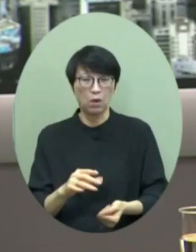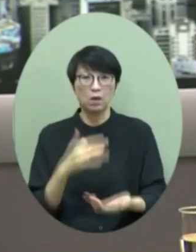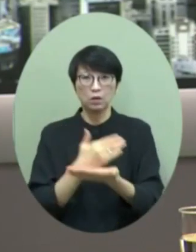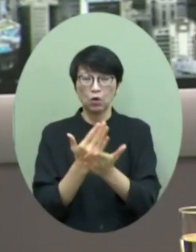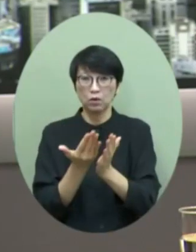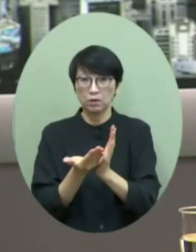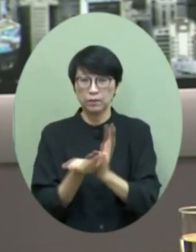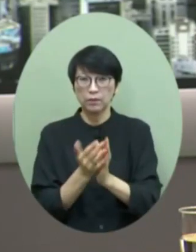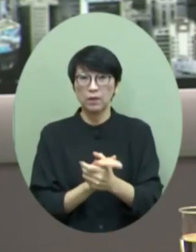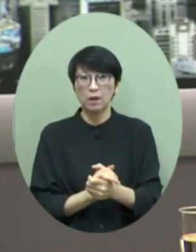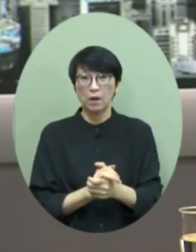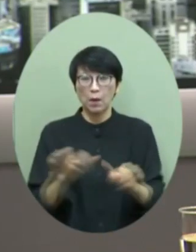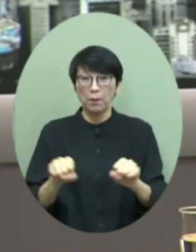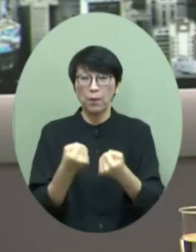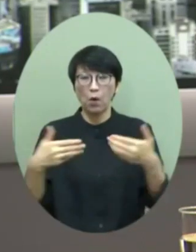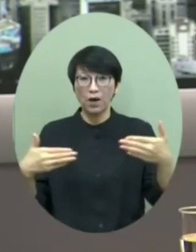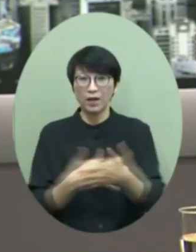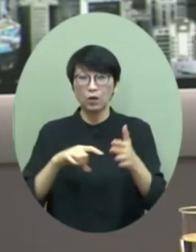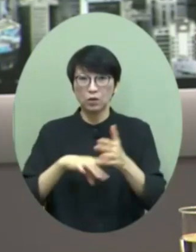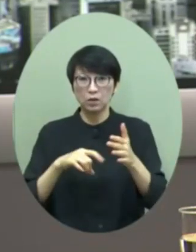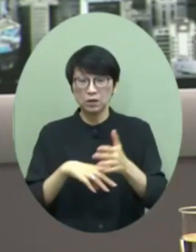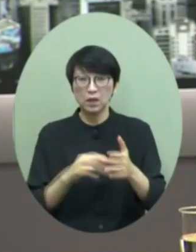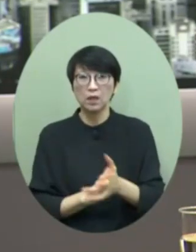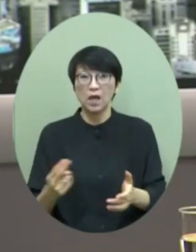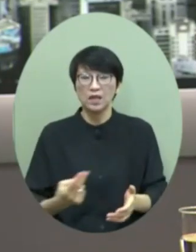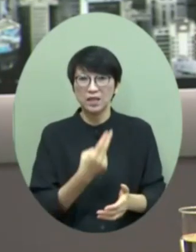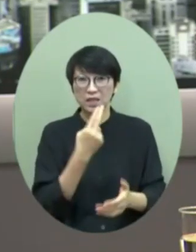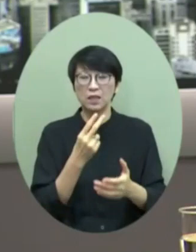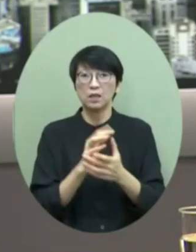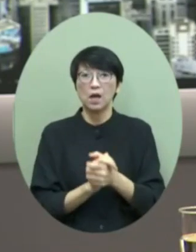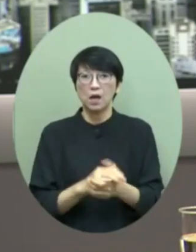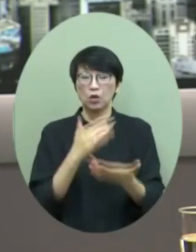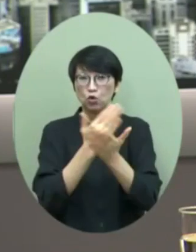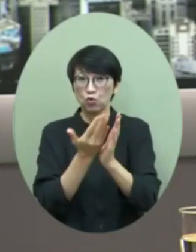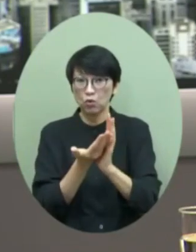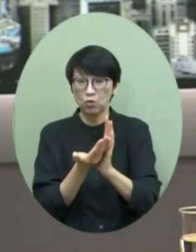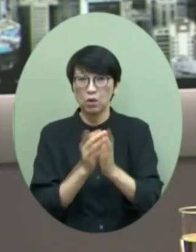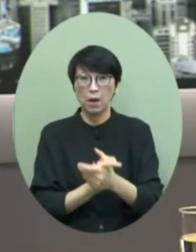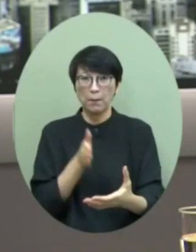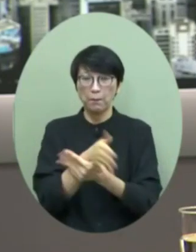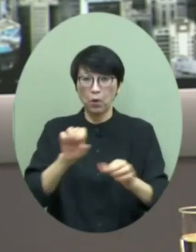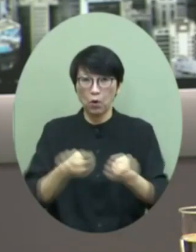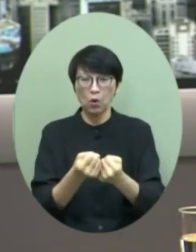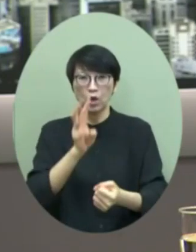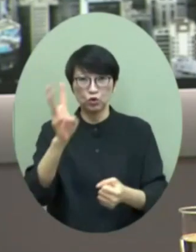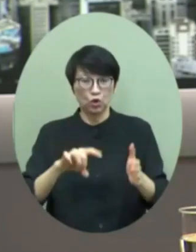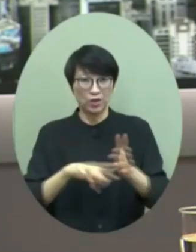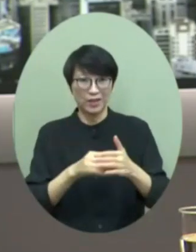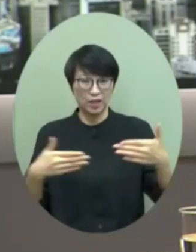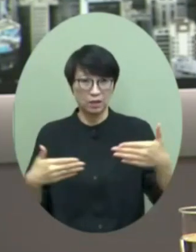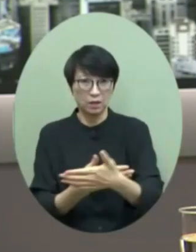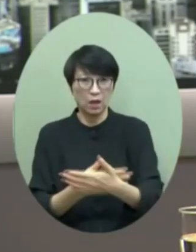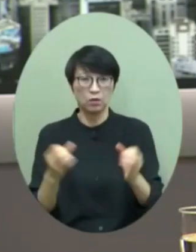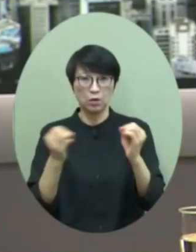say cause a series of violence against a person, explosion, use explosion, arson, dissemination